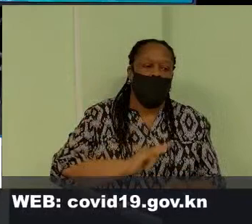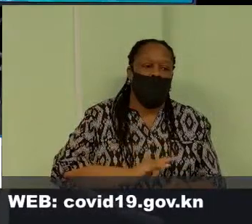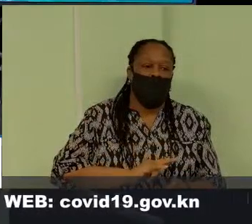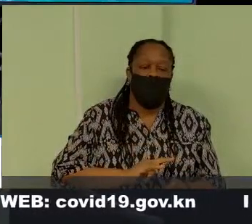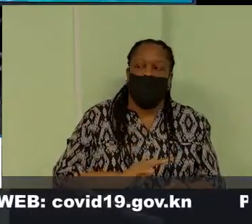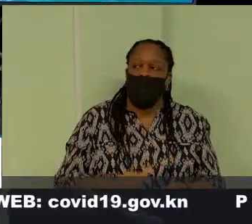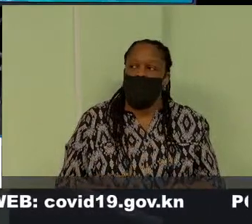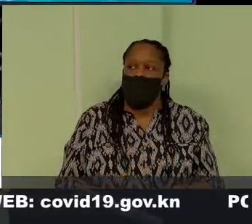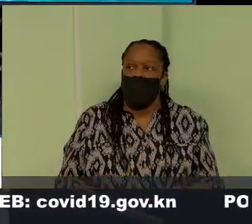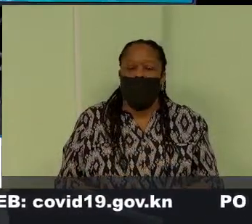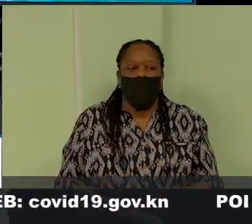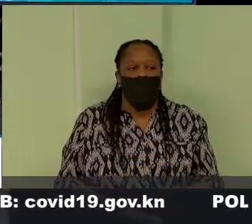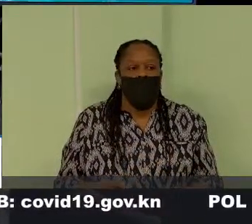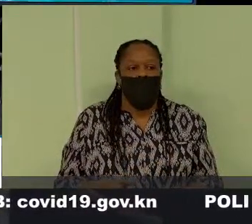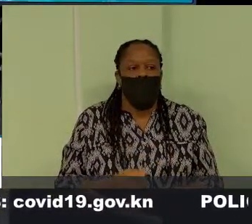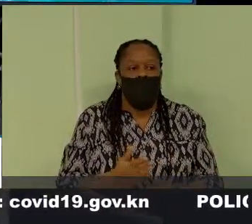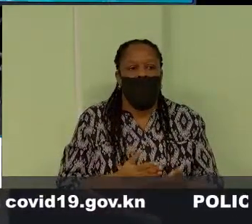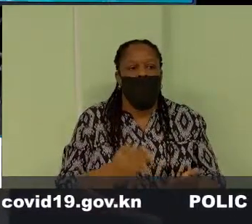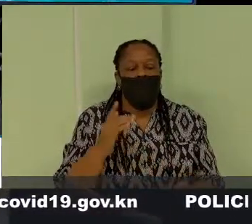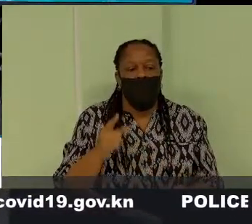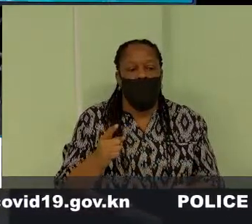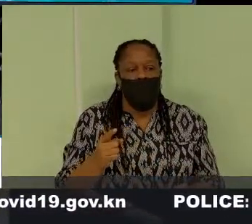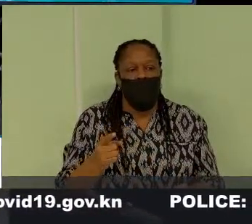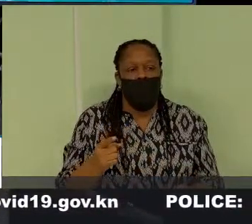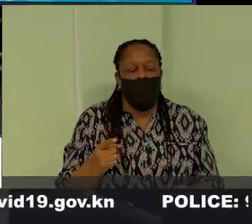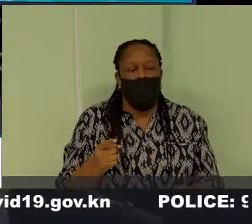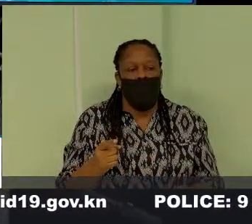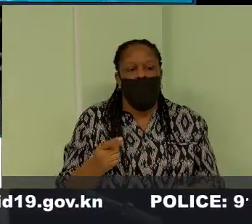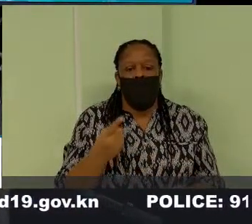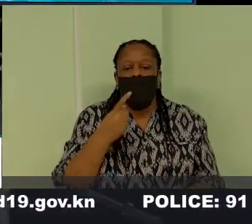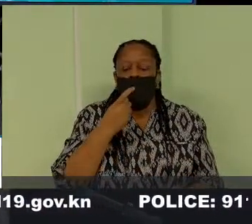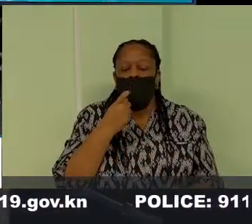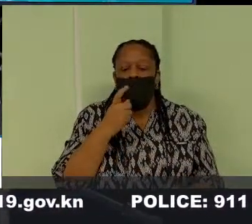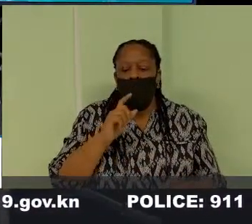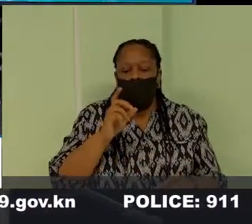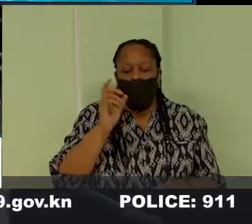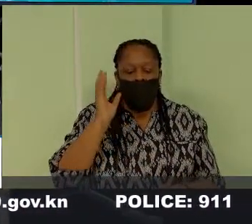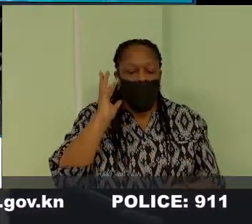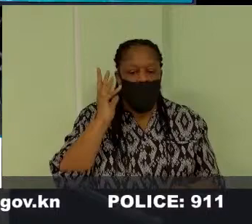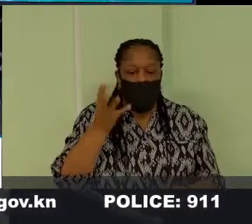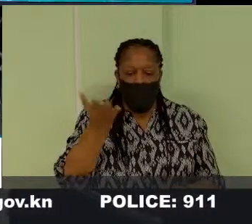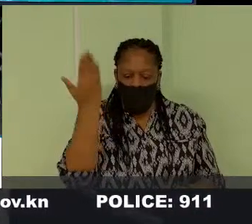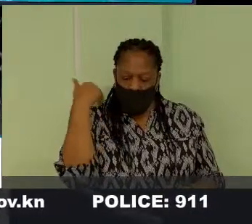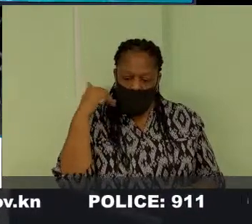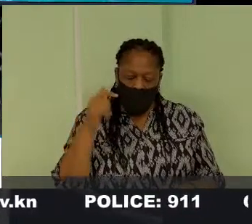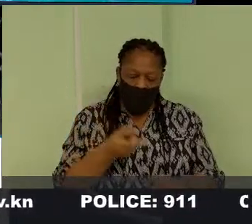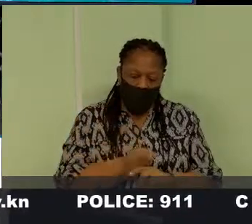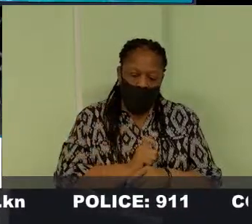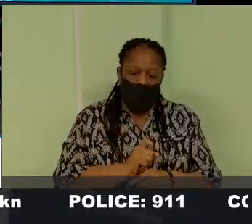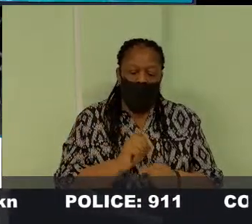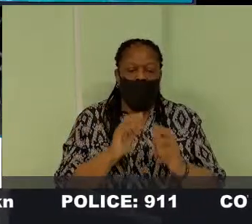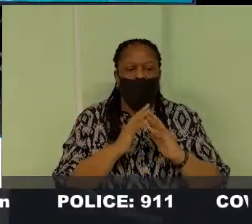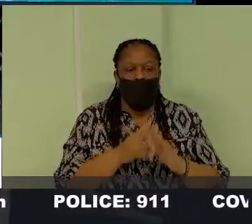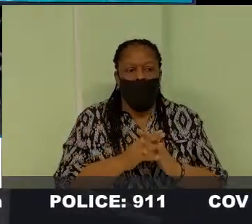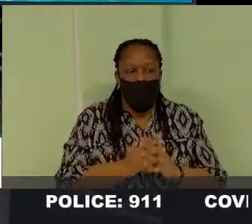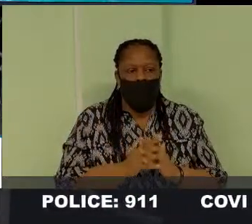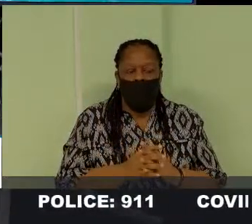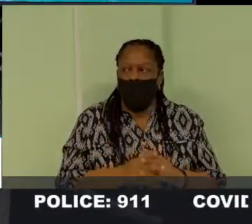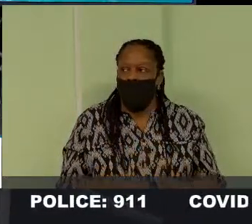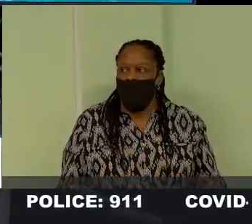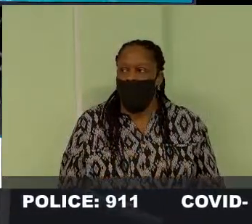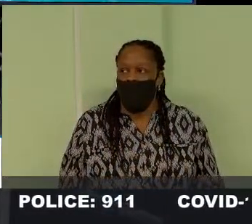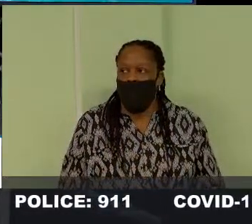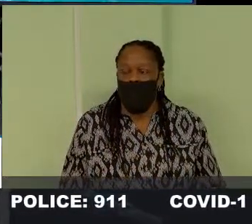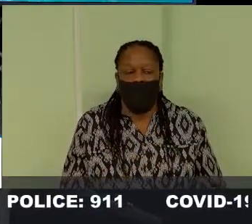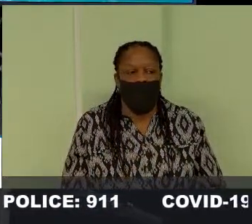move around without quarantine, or will I have to be quarantined like the person coming